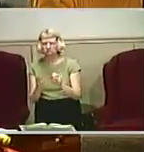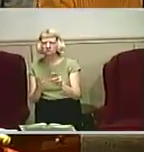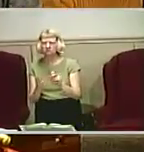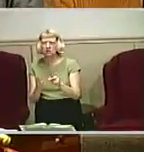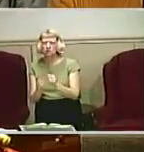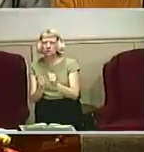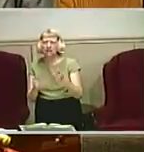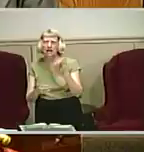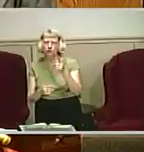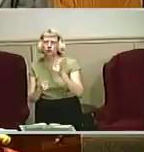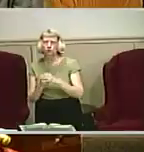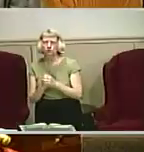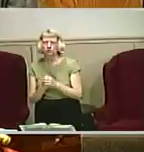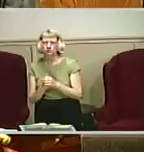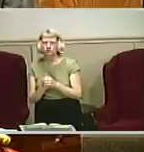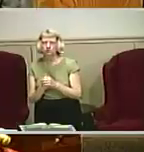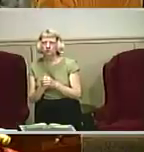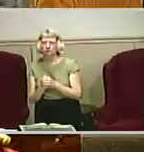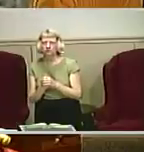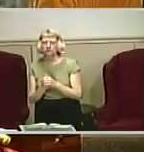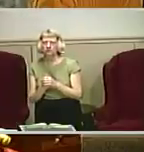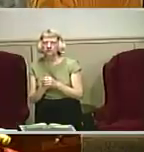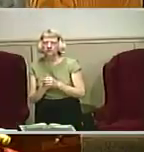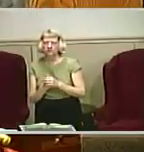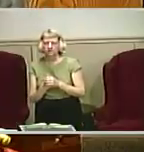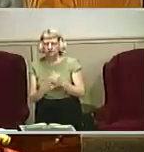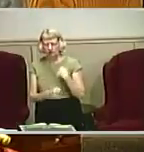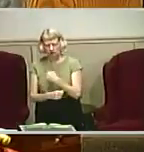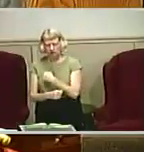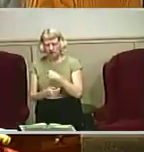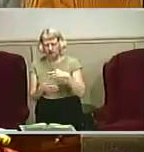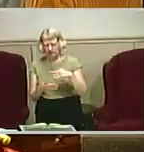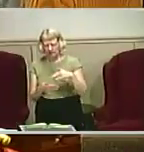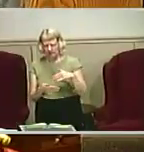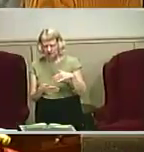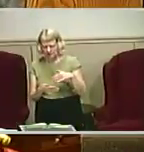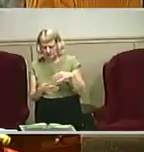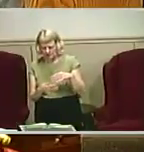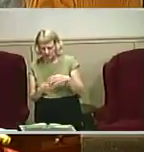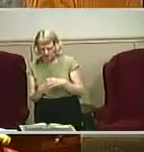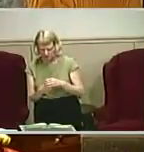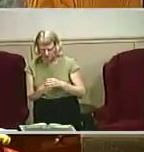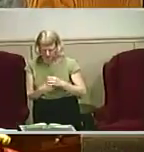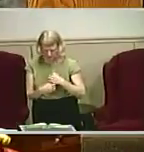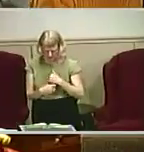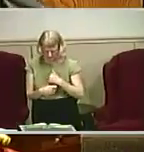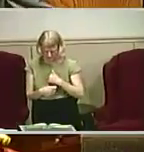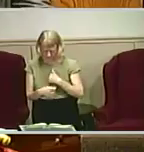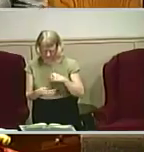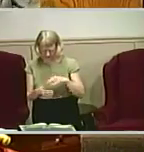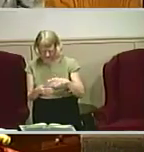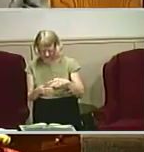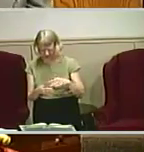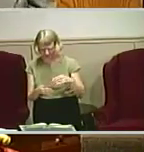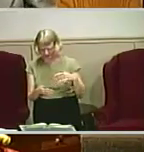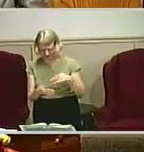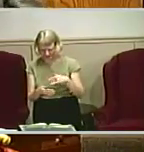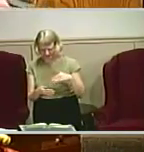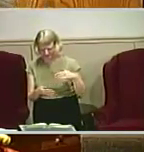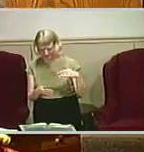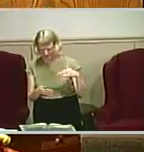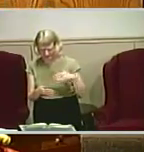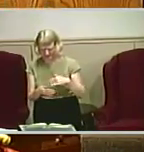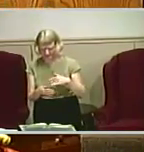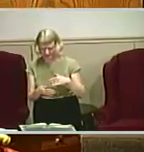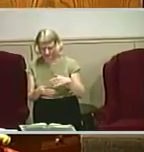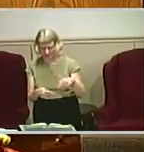you there. But as we were studying, and I was studying for that, and I was studying this at the same